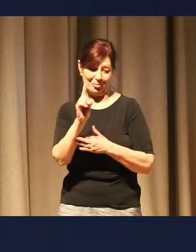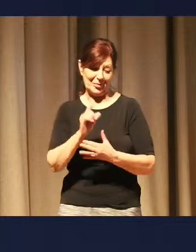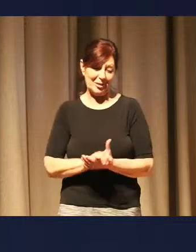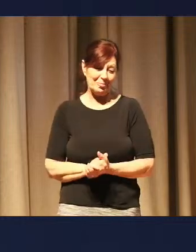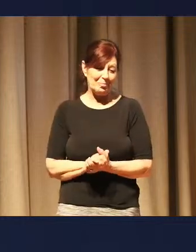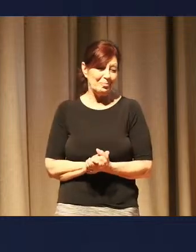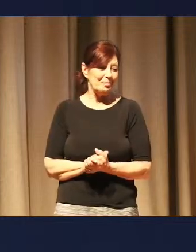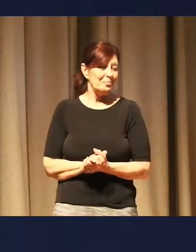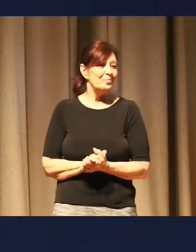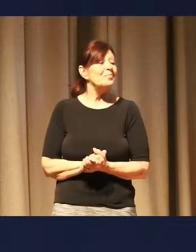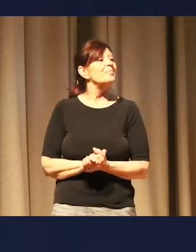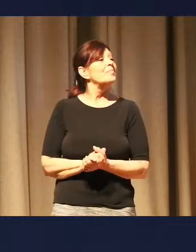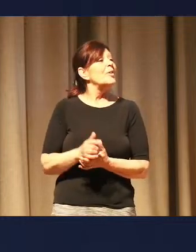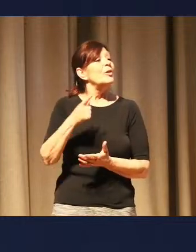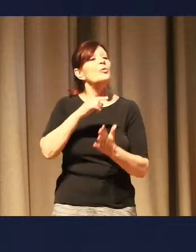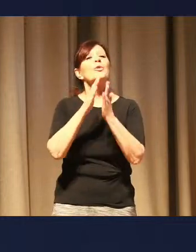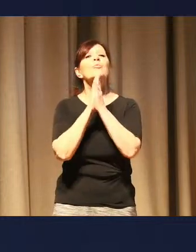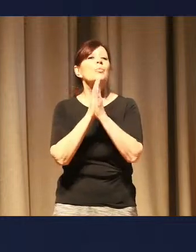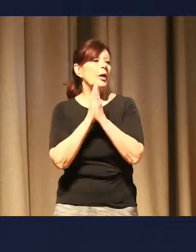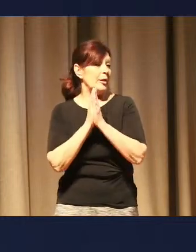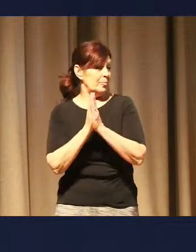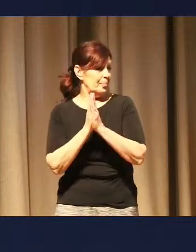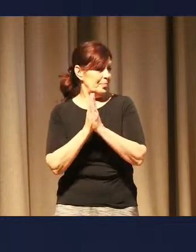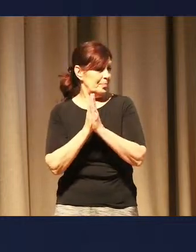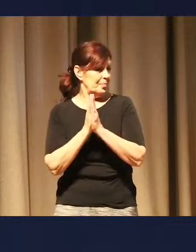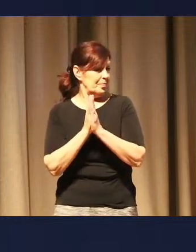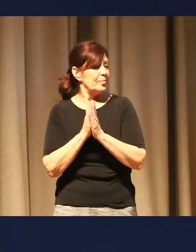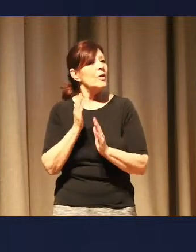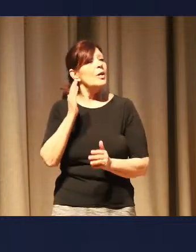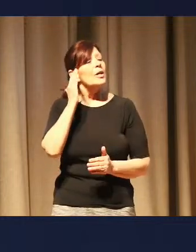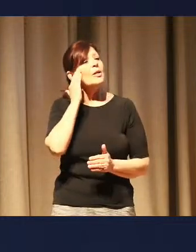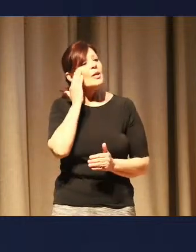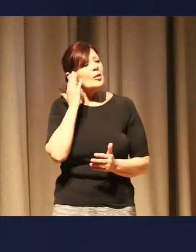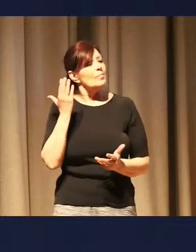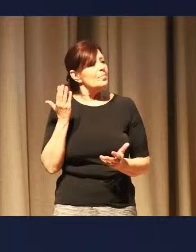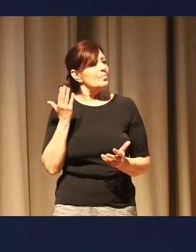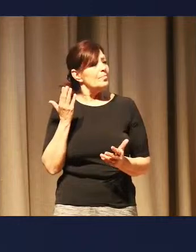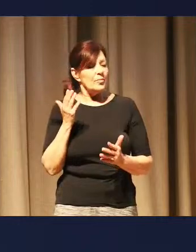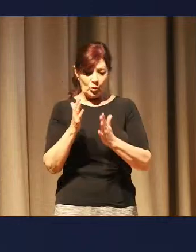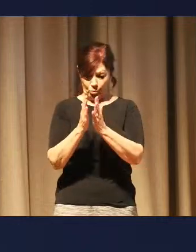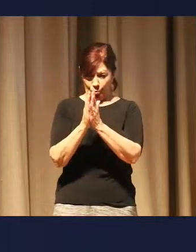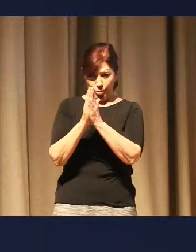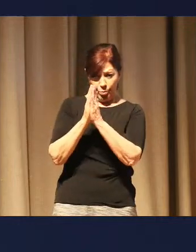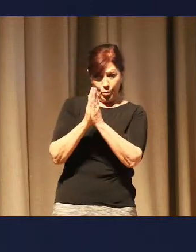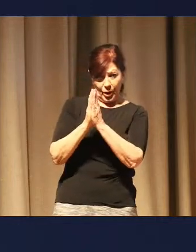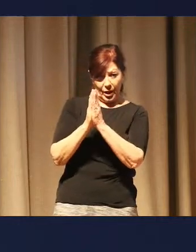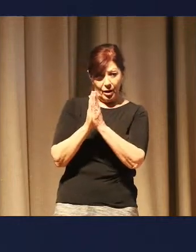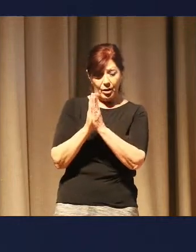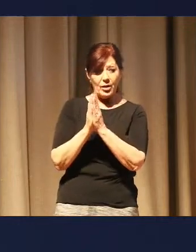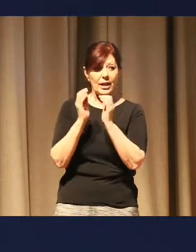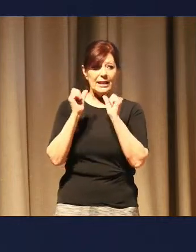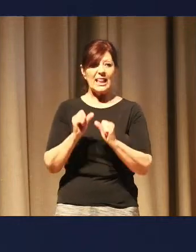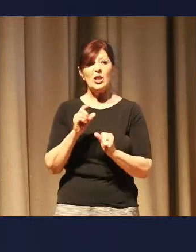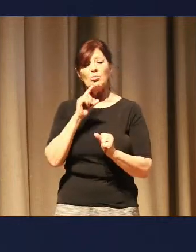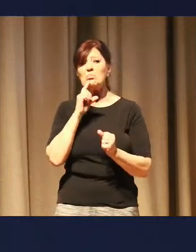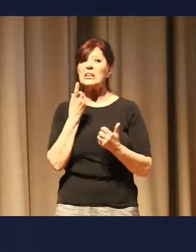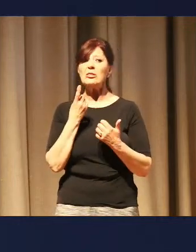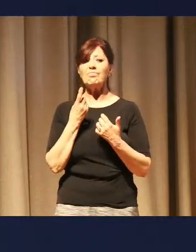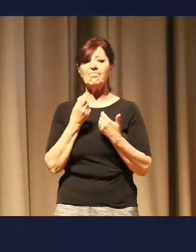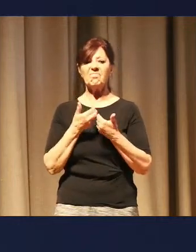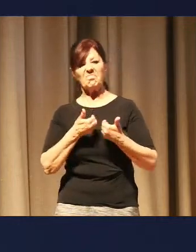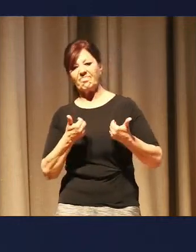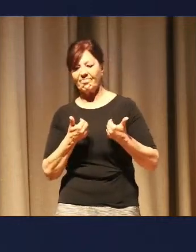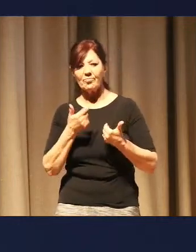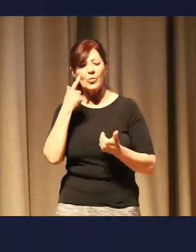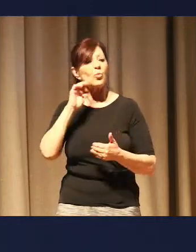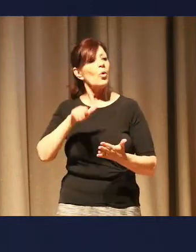moments. So we pray. And you know, even prayer can be divisive, unfortunately, because